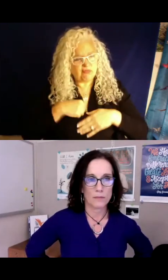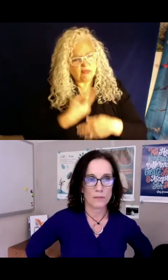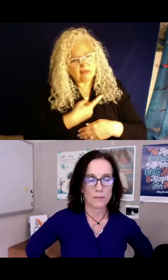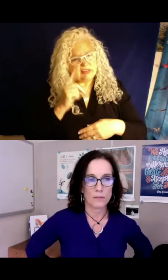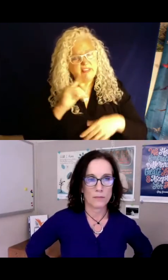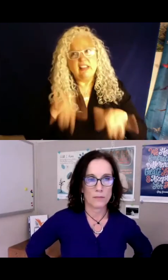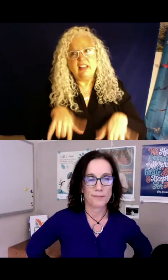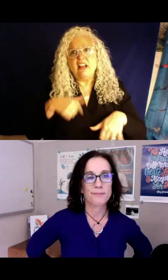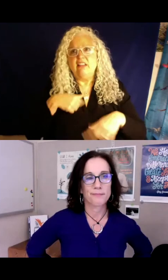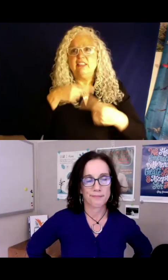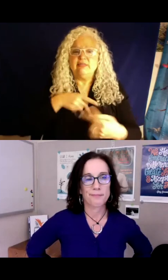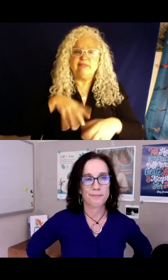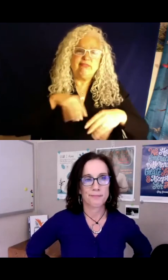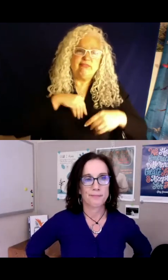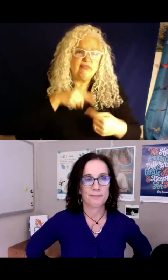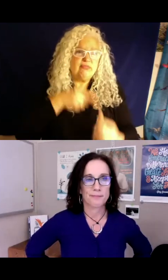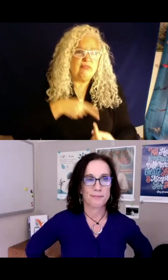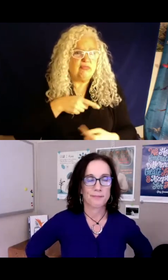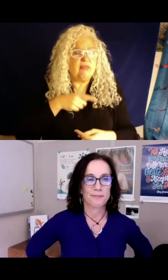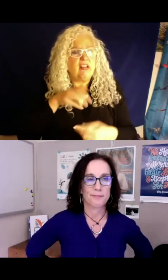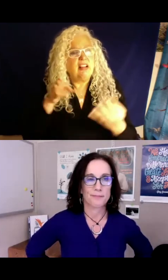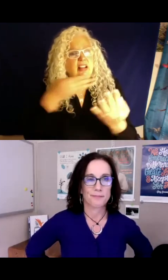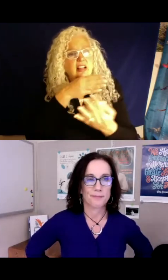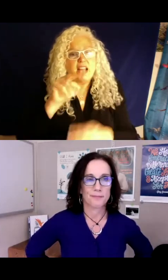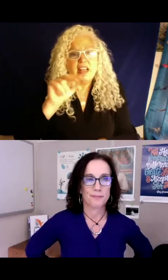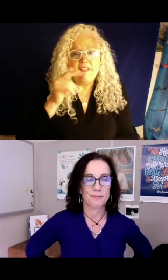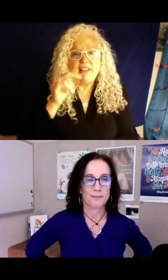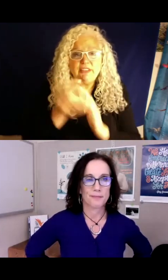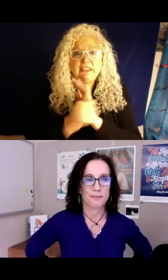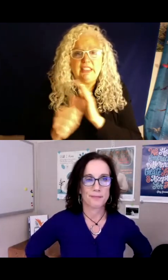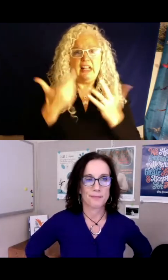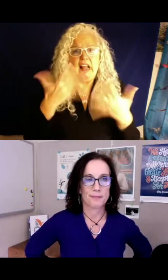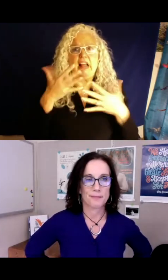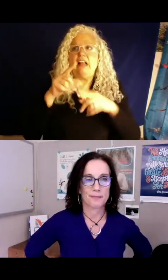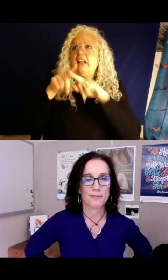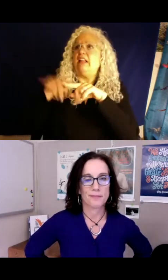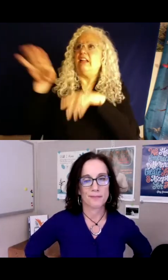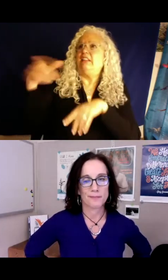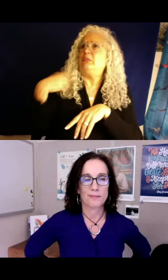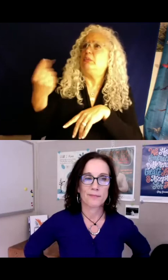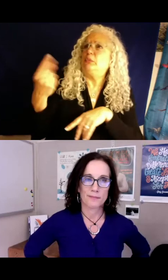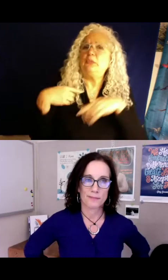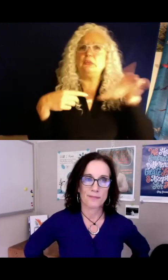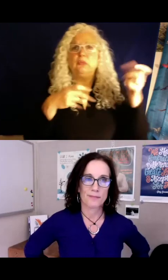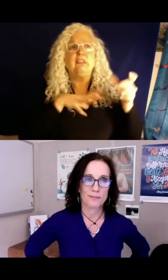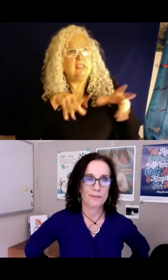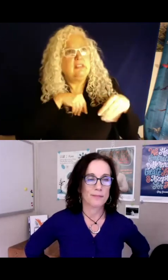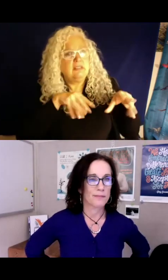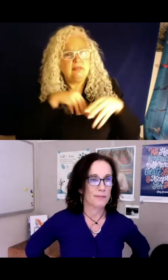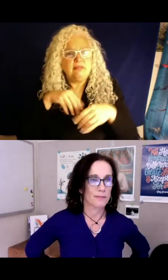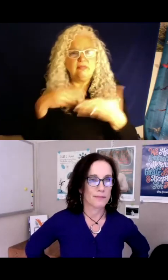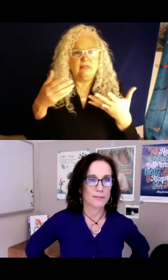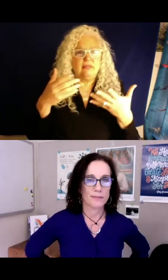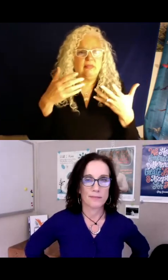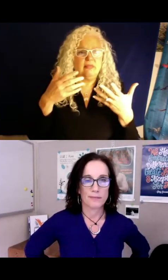so they might look around and feel like, oh, I'm the only deaf person, and just kind of accept the struggle. And their navigational skills are very